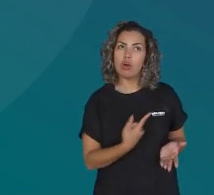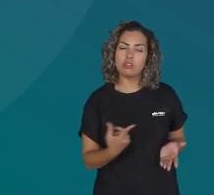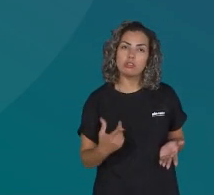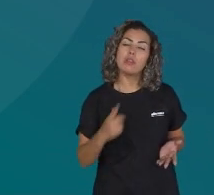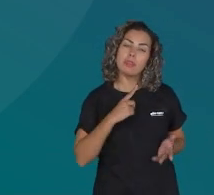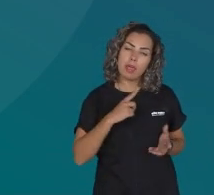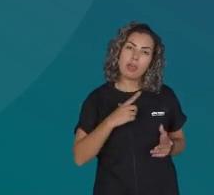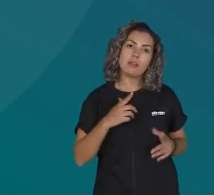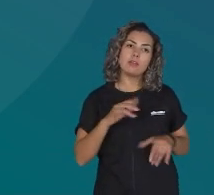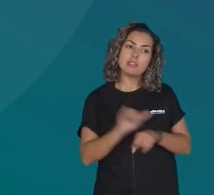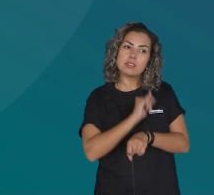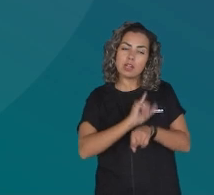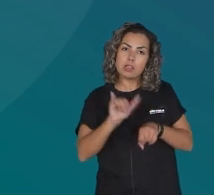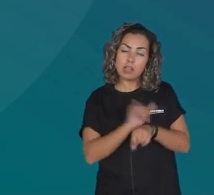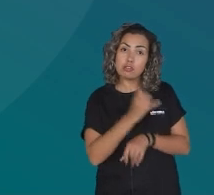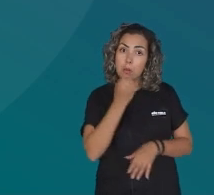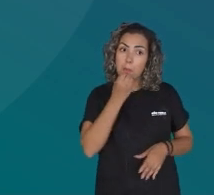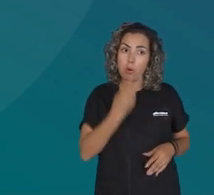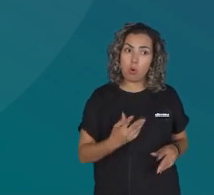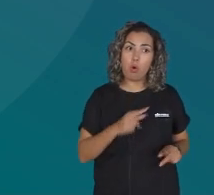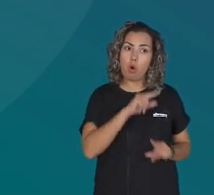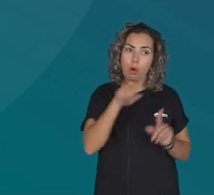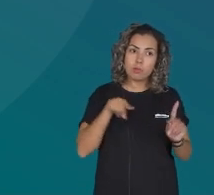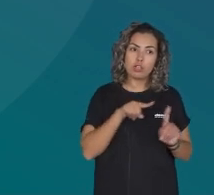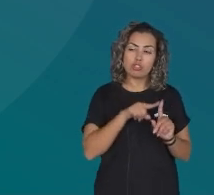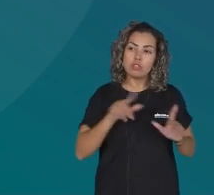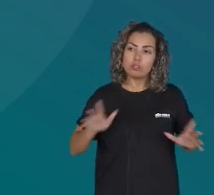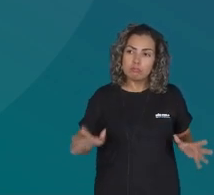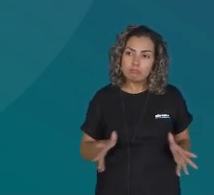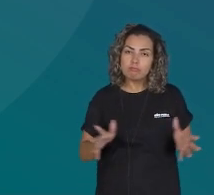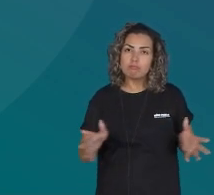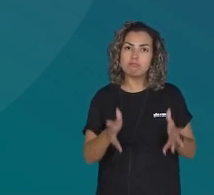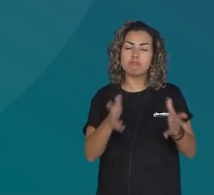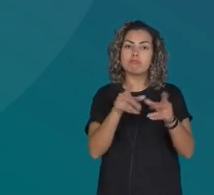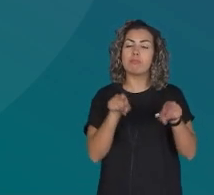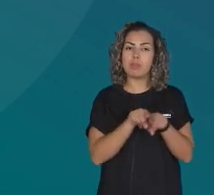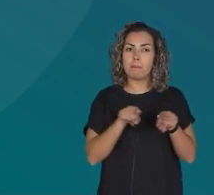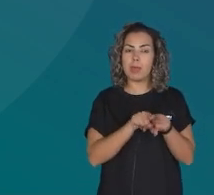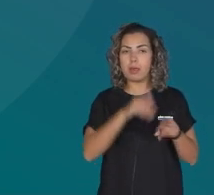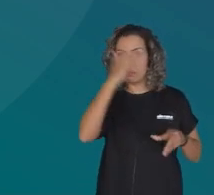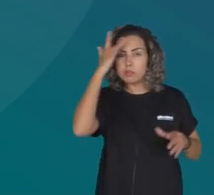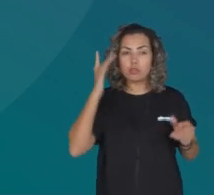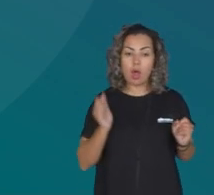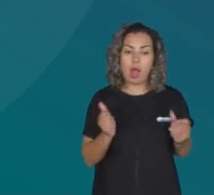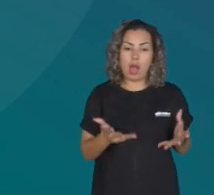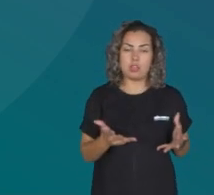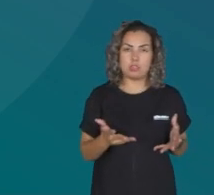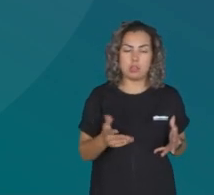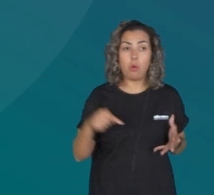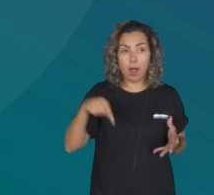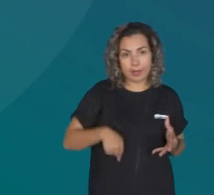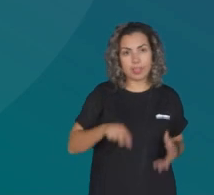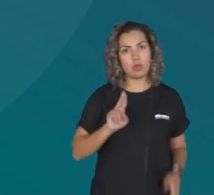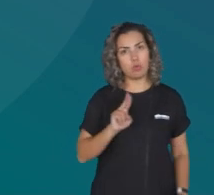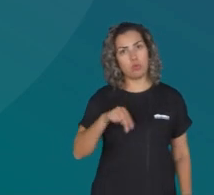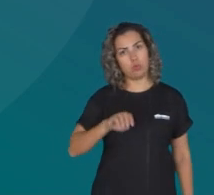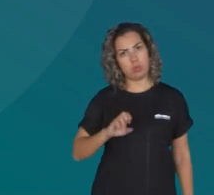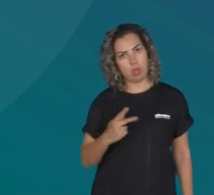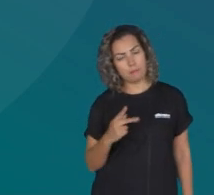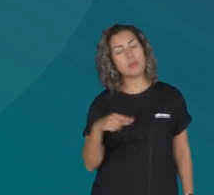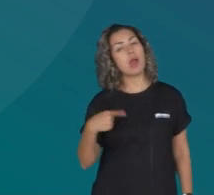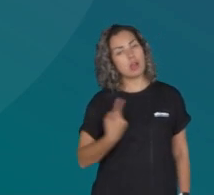for engagement of the local actors. And so we at UNEP is really trying to make sure that in the treaties